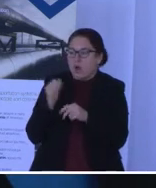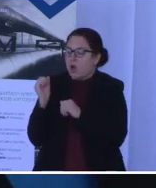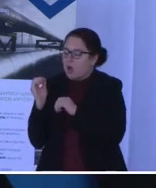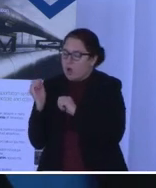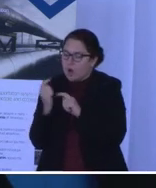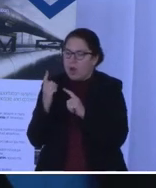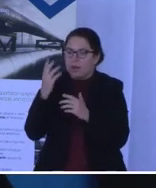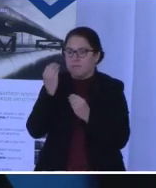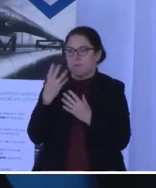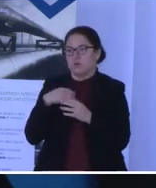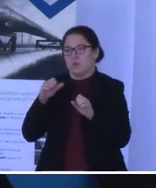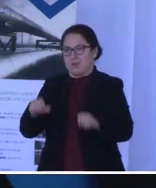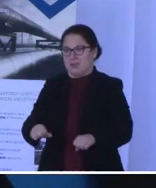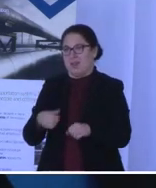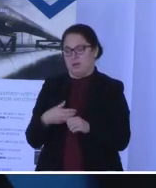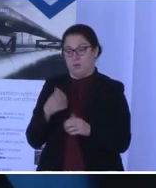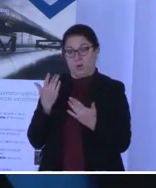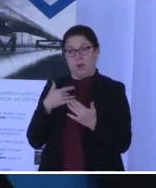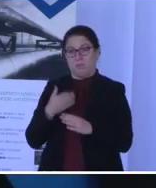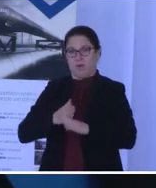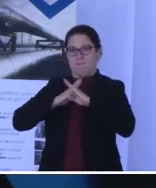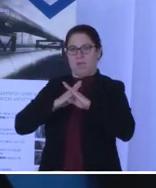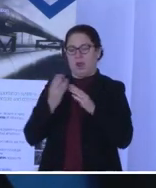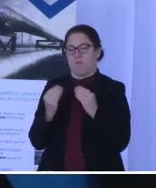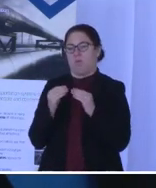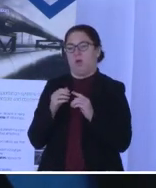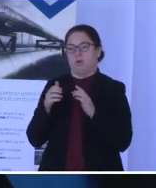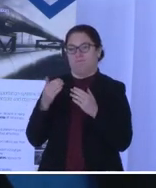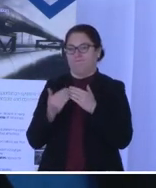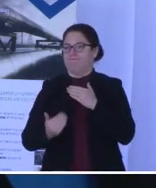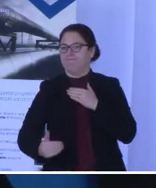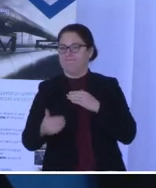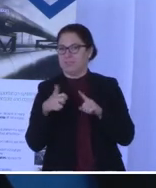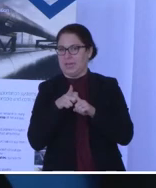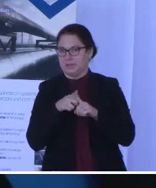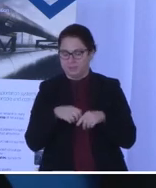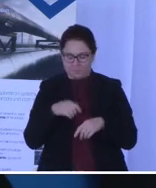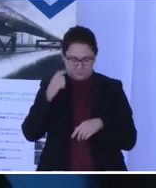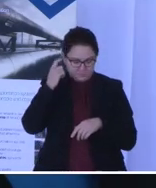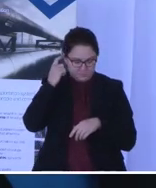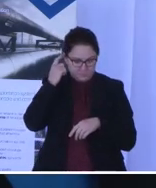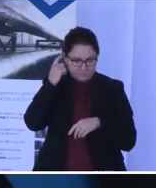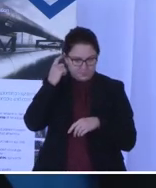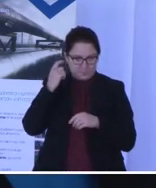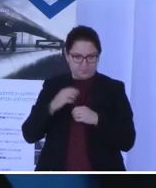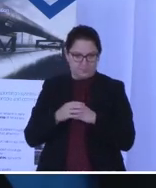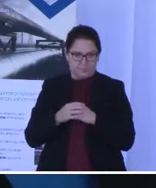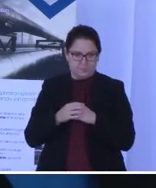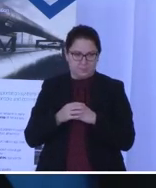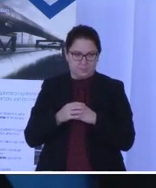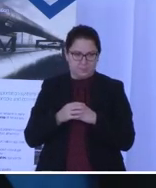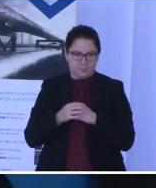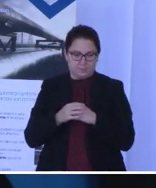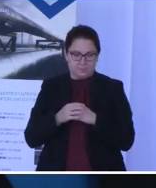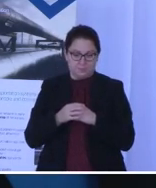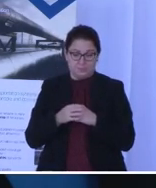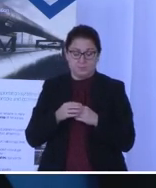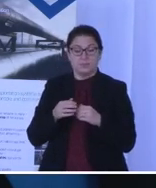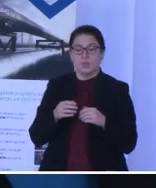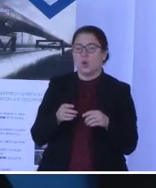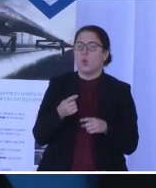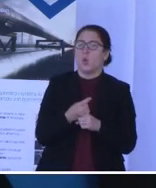further attacks from occurring that day and the next day and thereafter. Among the courageous acts that ordinary